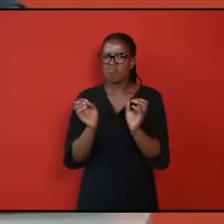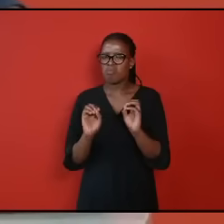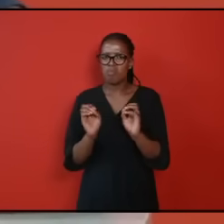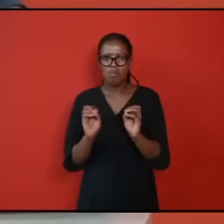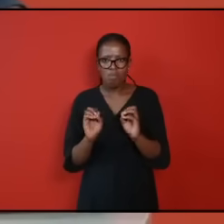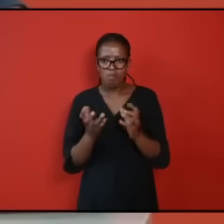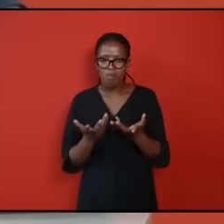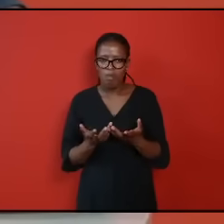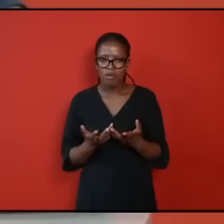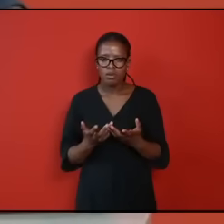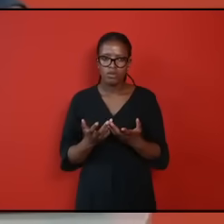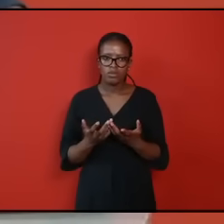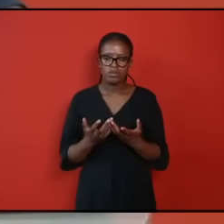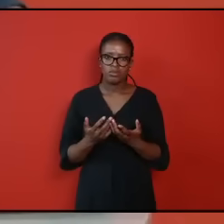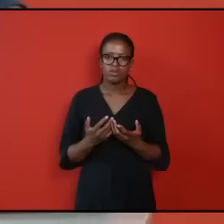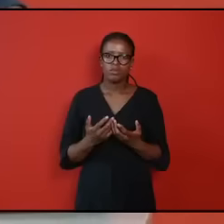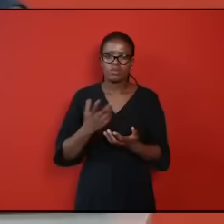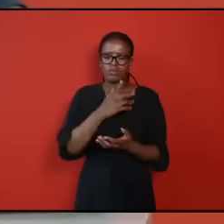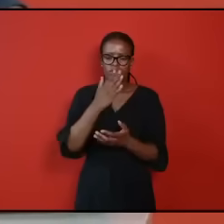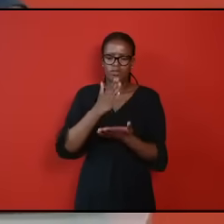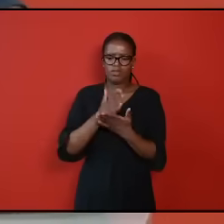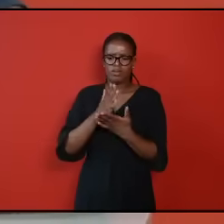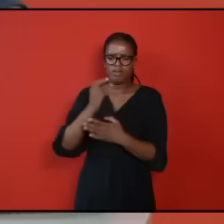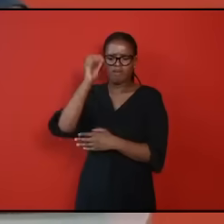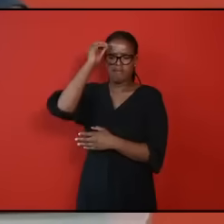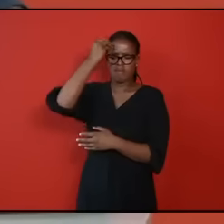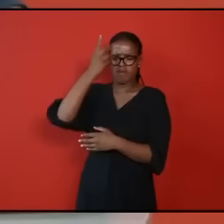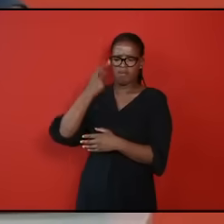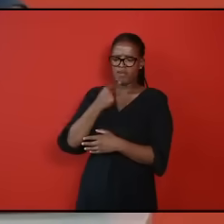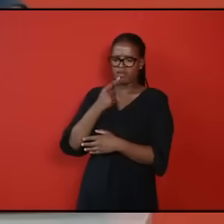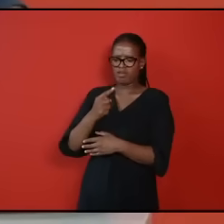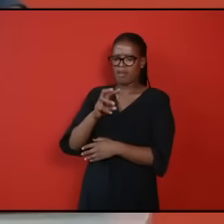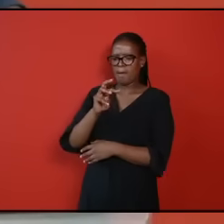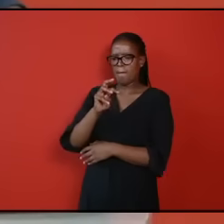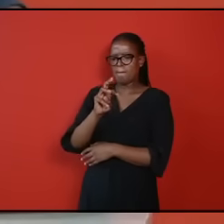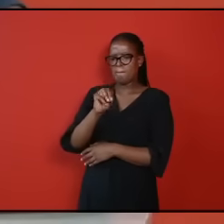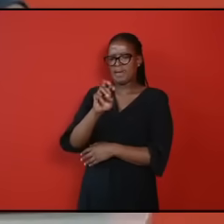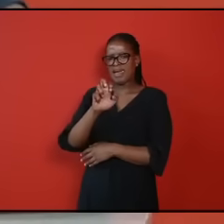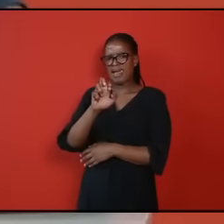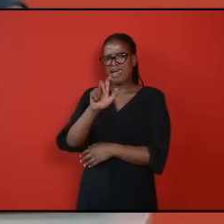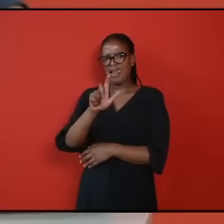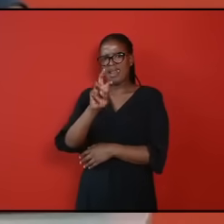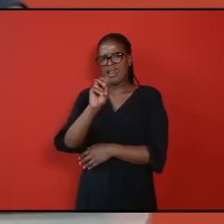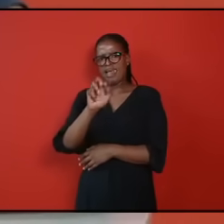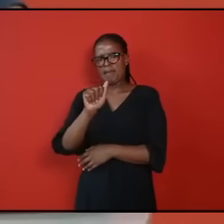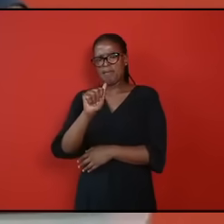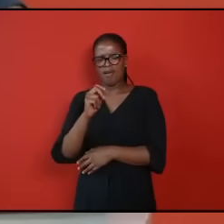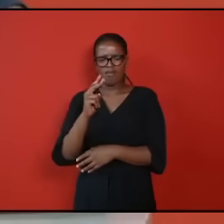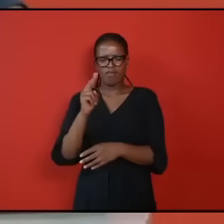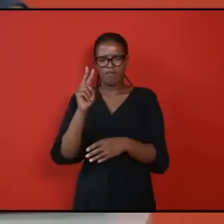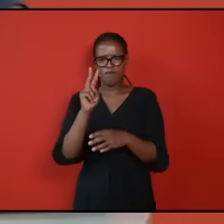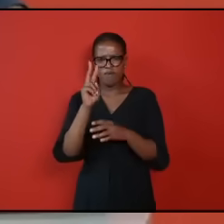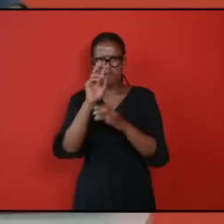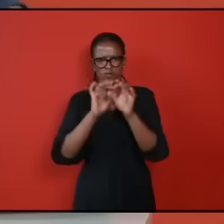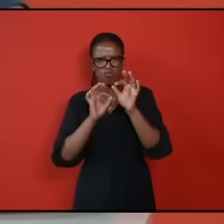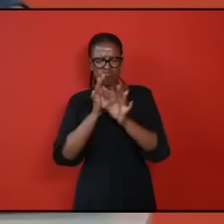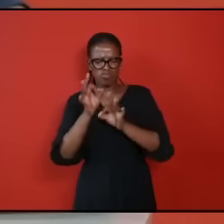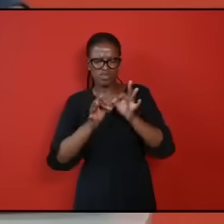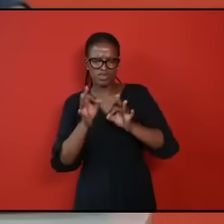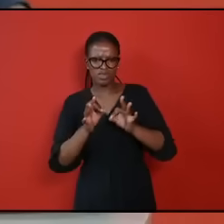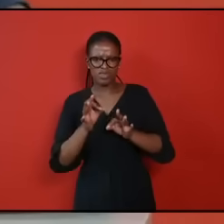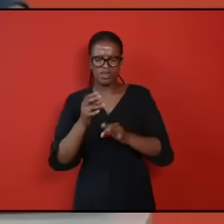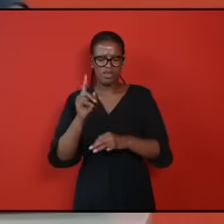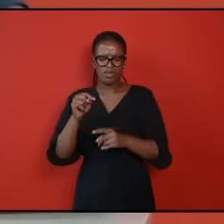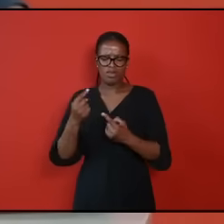Huh? I'm not even interested whether they call it Malemaville or what. I'm not interested. You can't